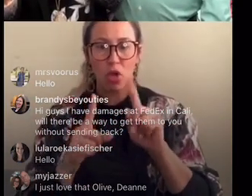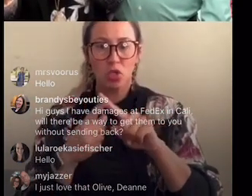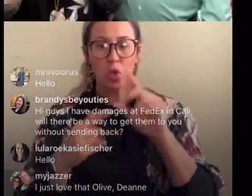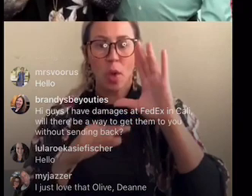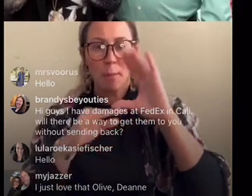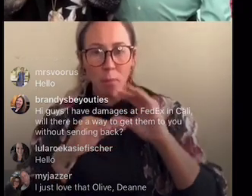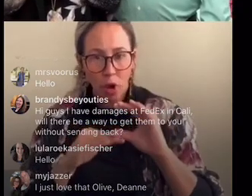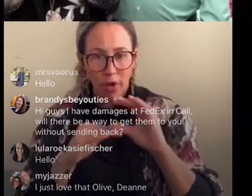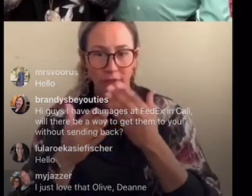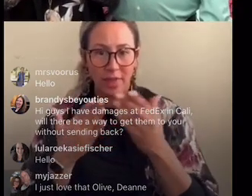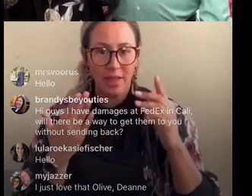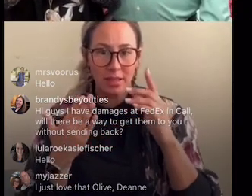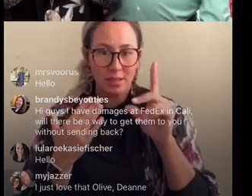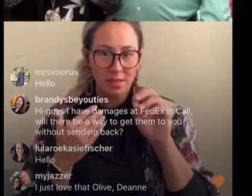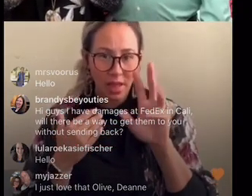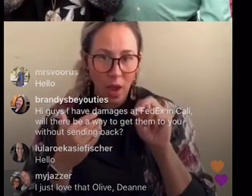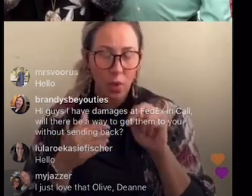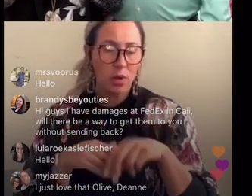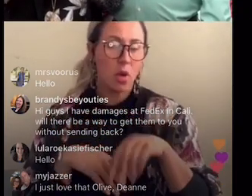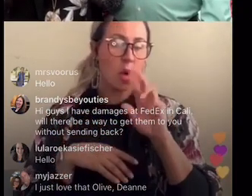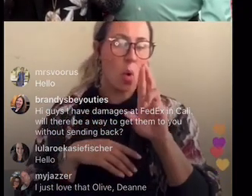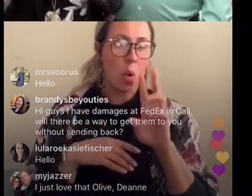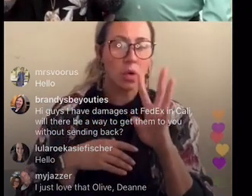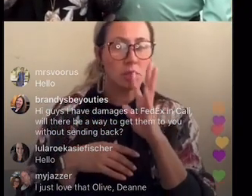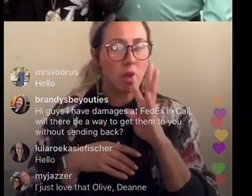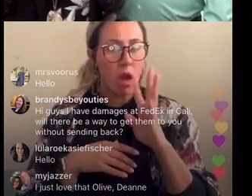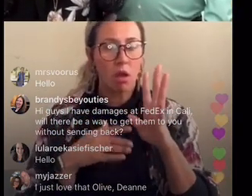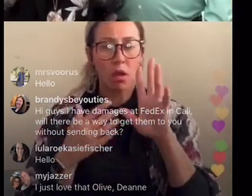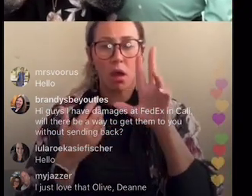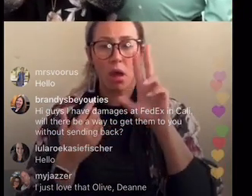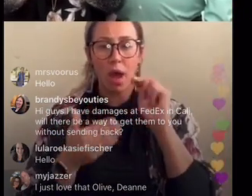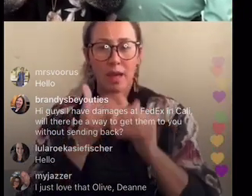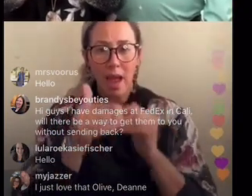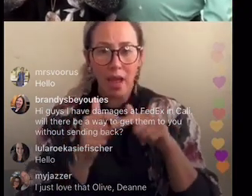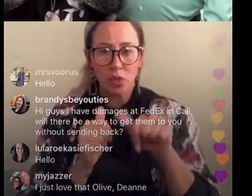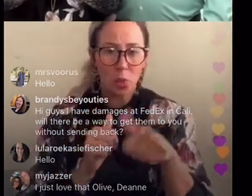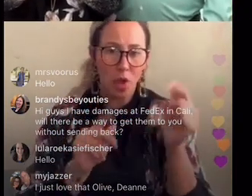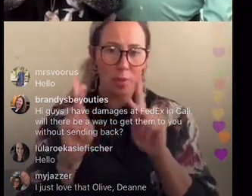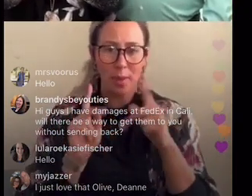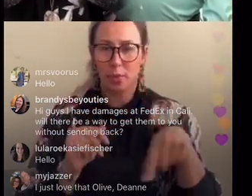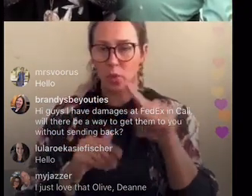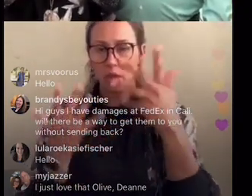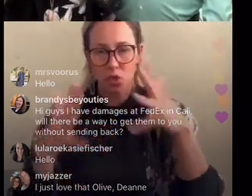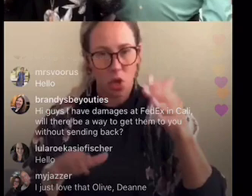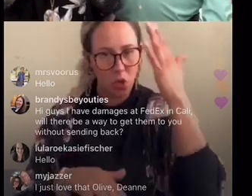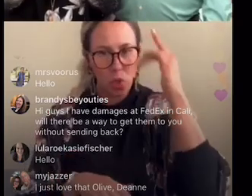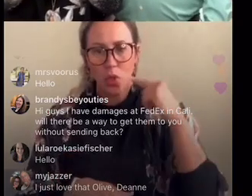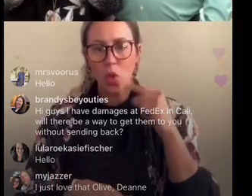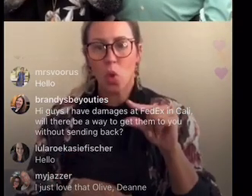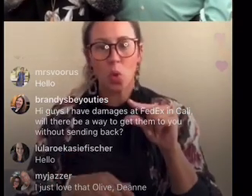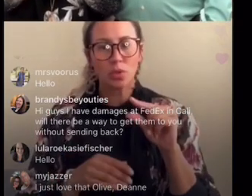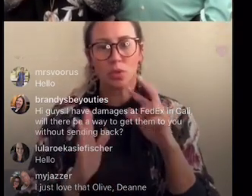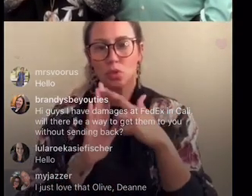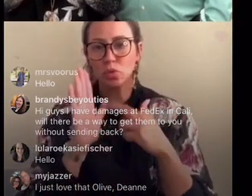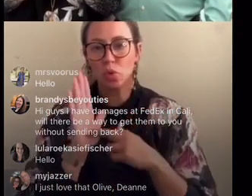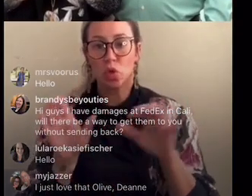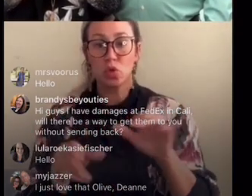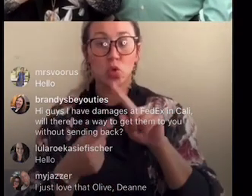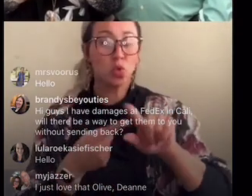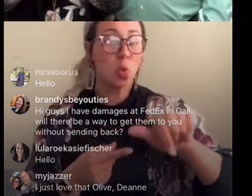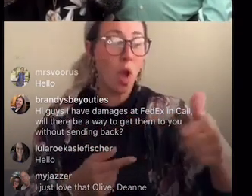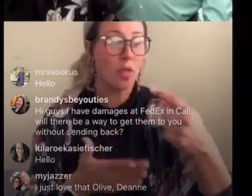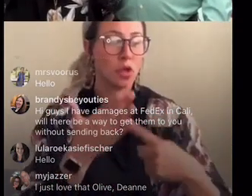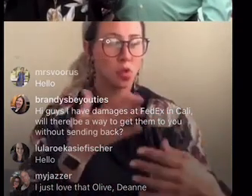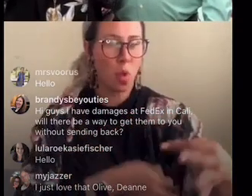don't encourage people to talk unkindly towards one another. I mean, you guys all know the golden rule. Do unto others as you would want them to do for